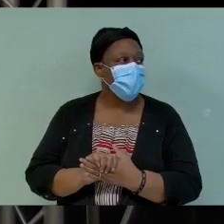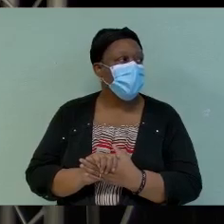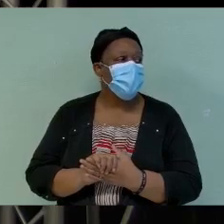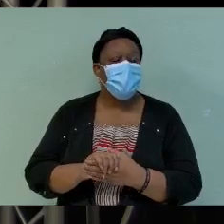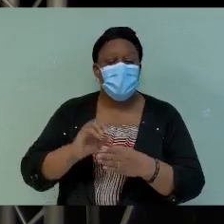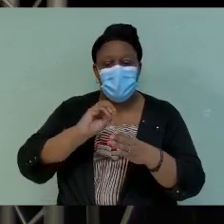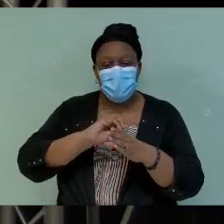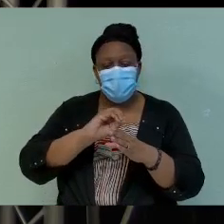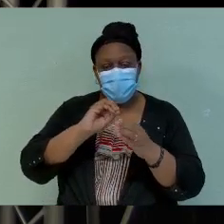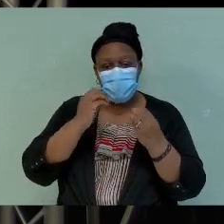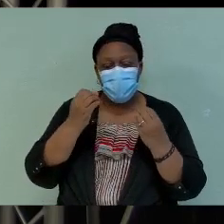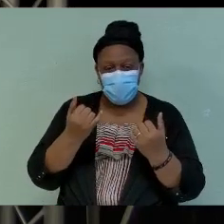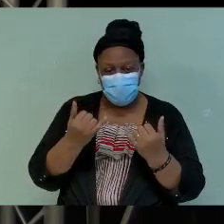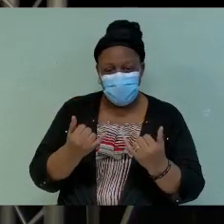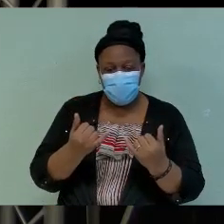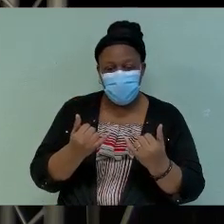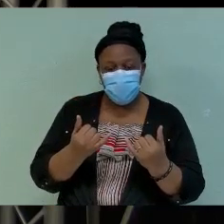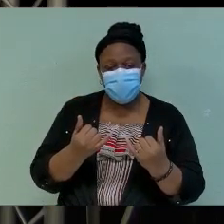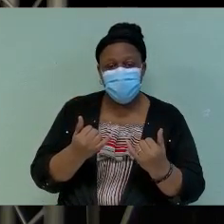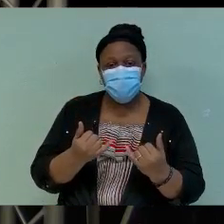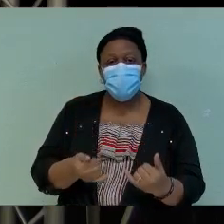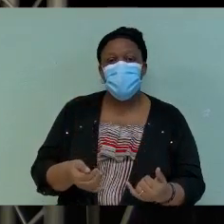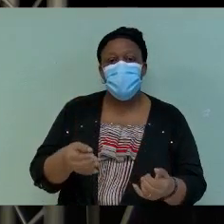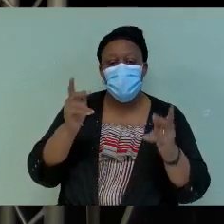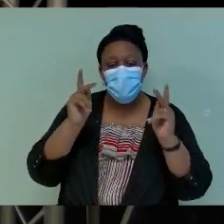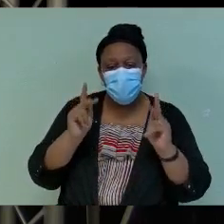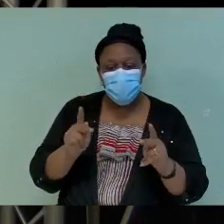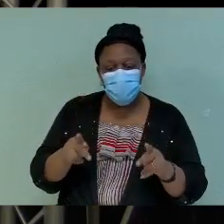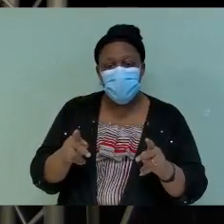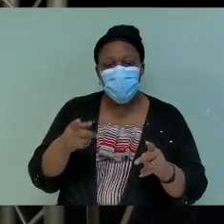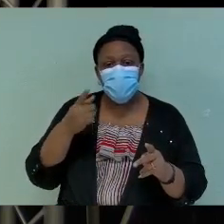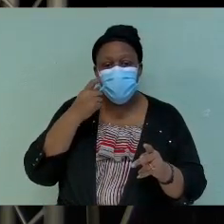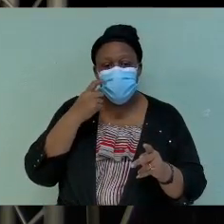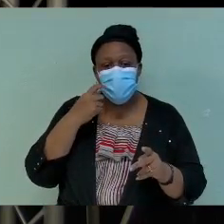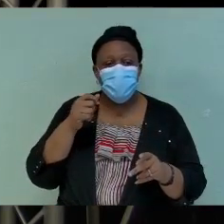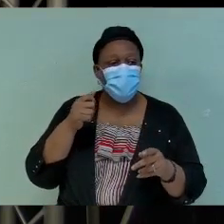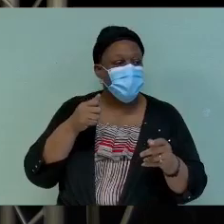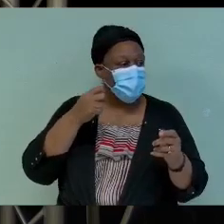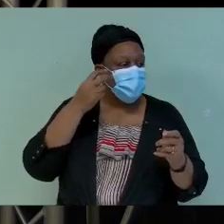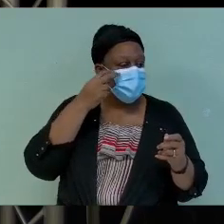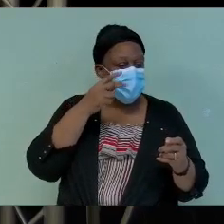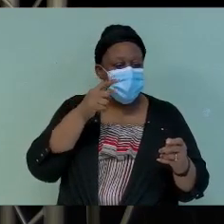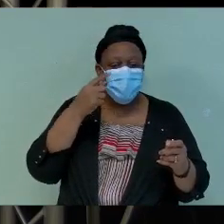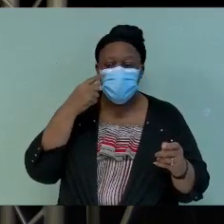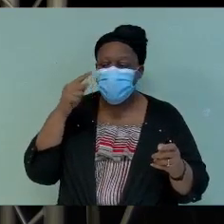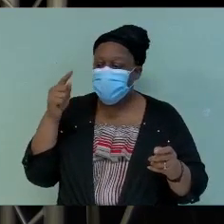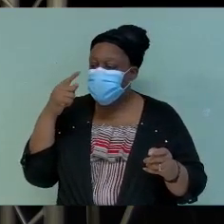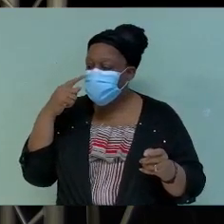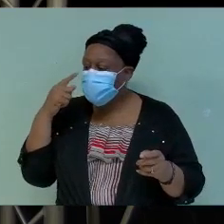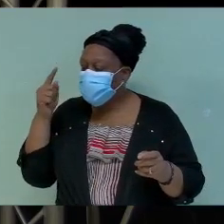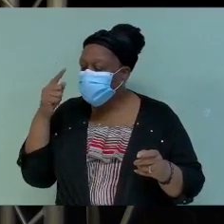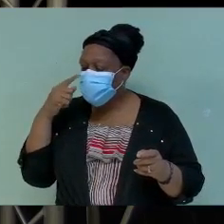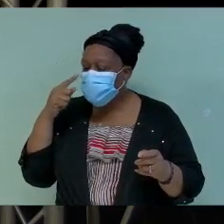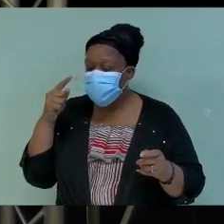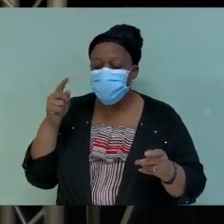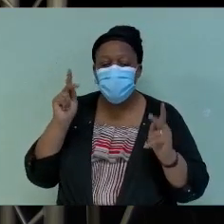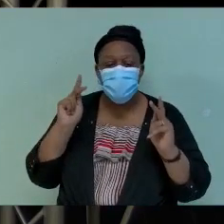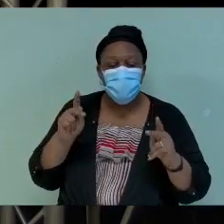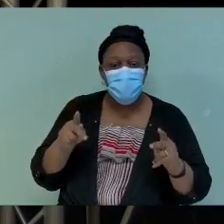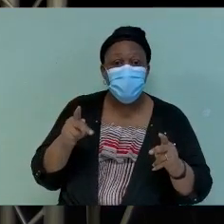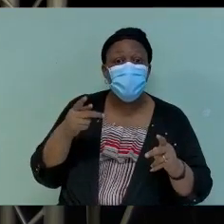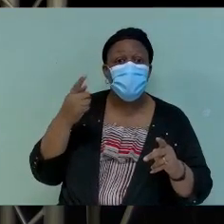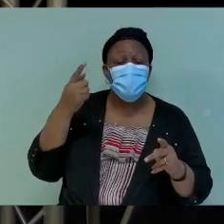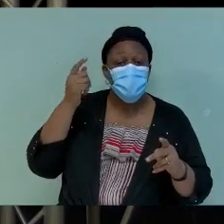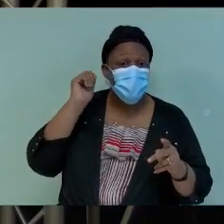evaluating, they will continue with the educational process in preparation for enforcement in the